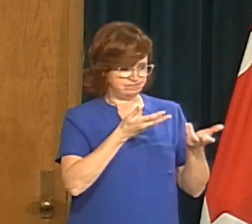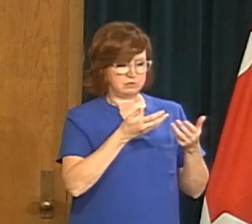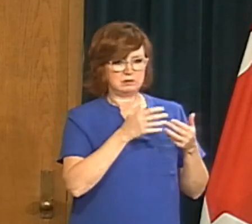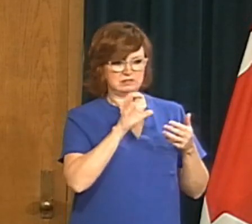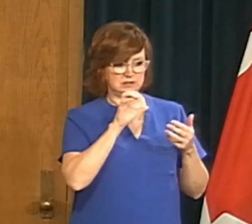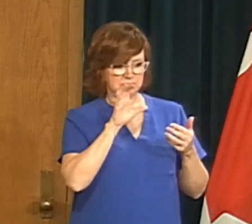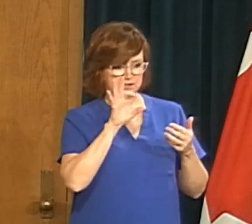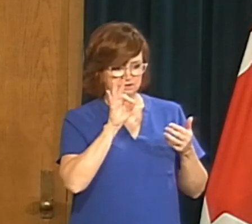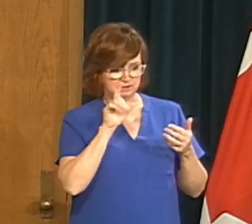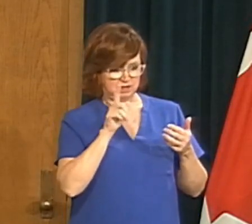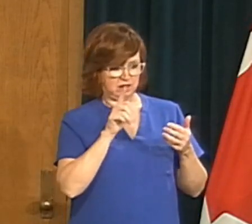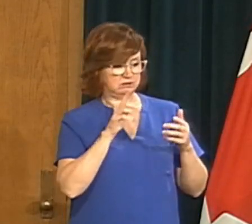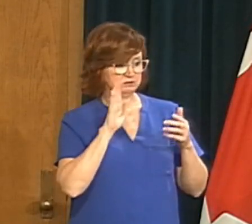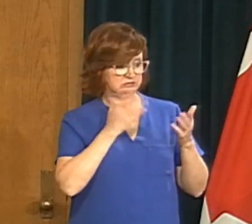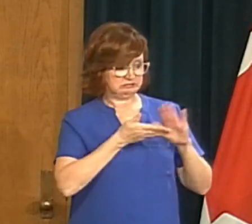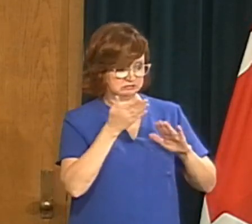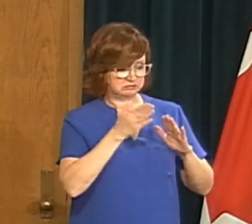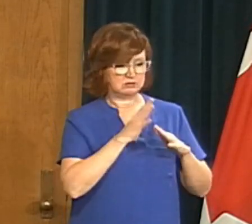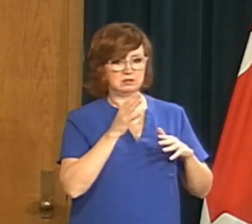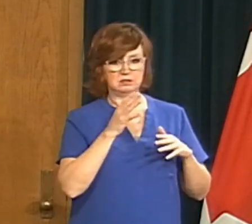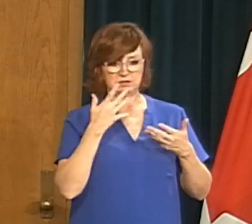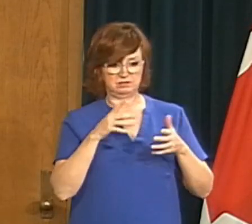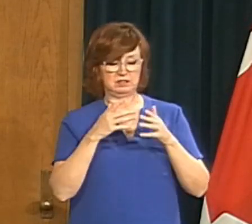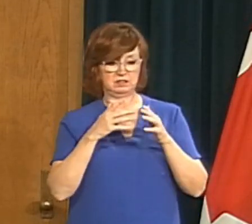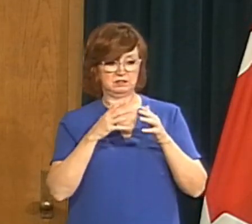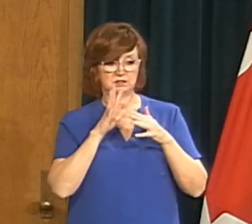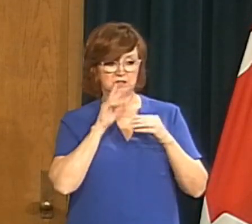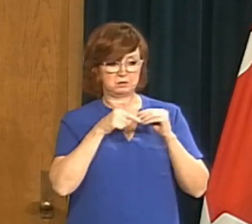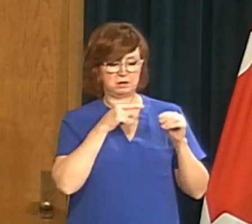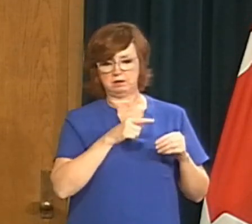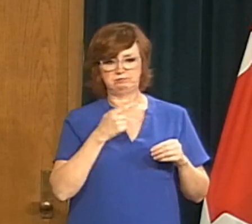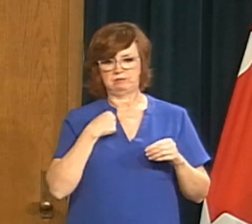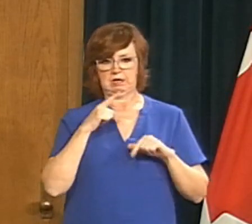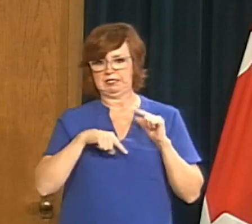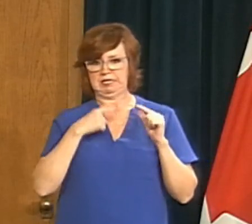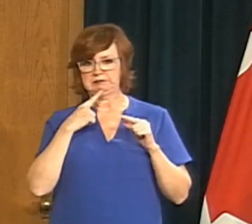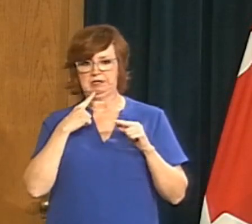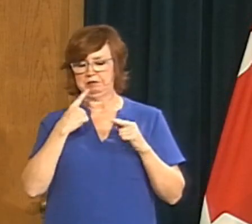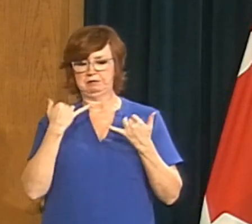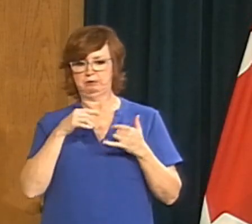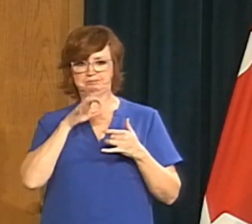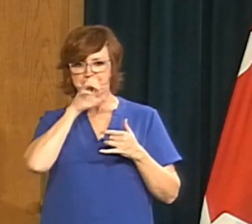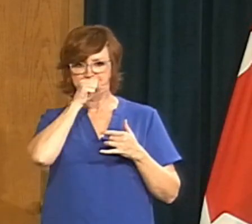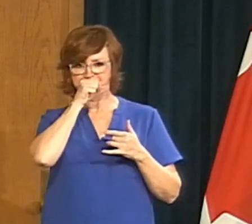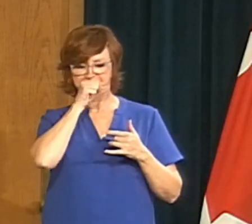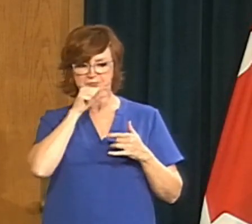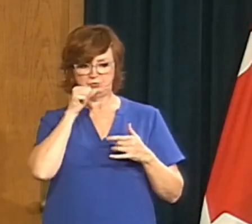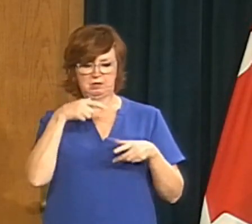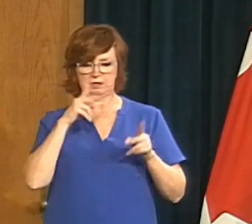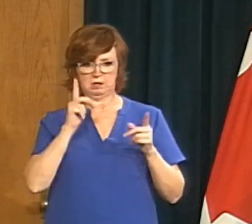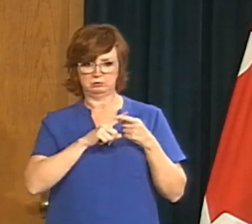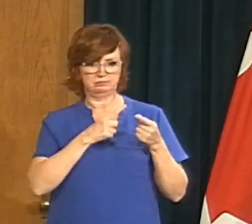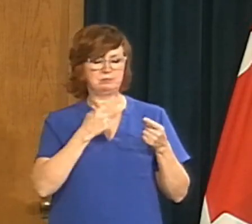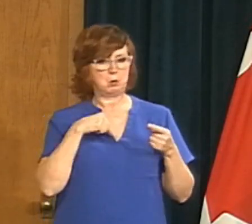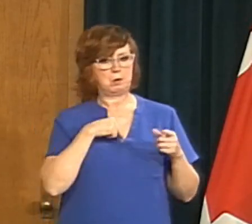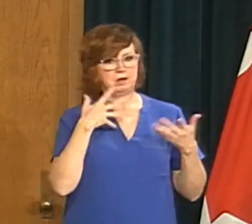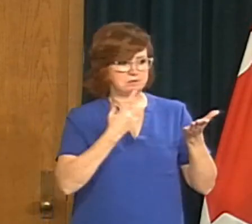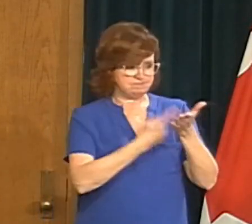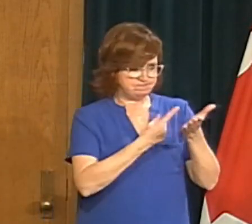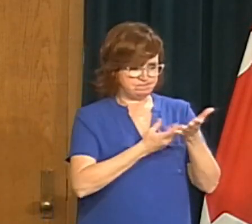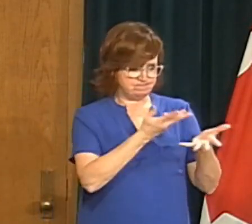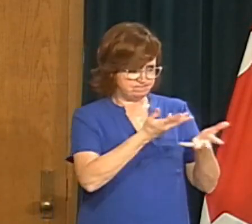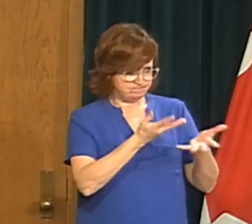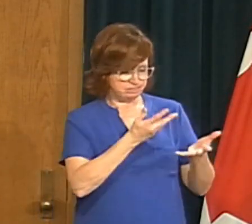with respect to directly with the CFL. I'm not going to disclose precisely what those discussions,